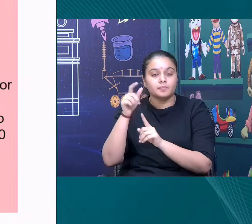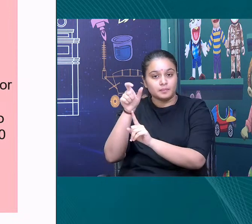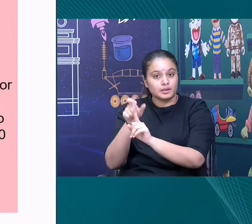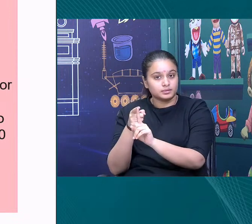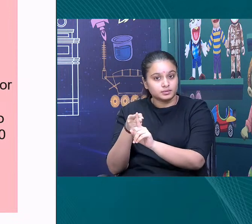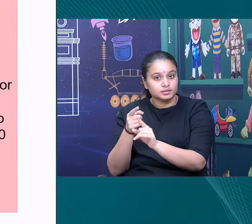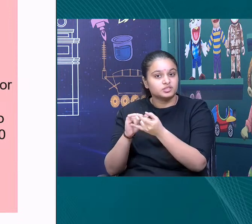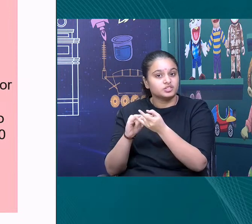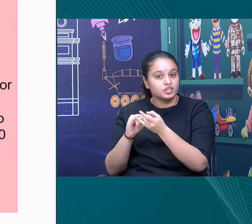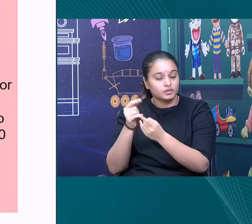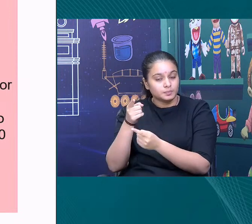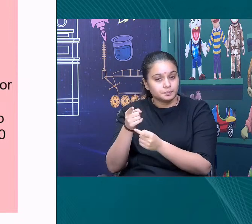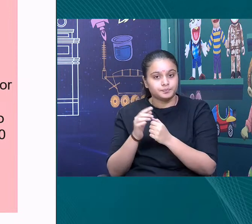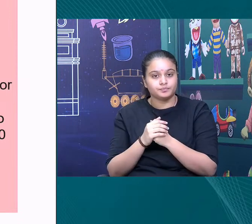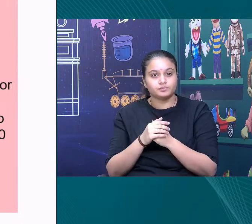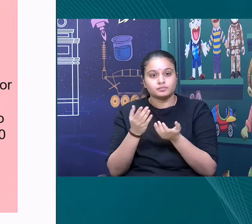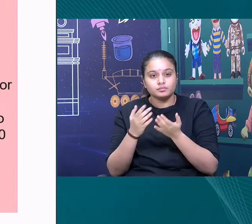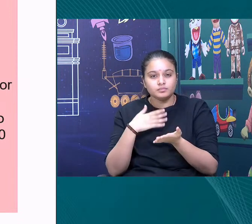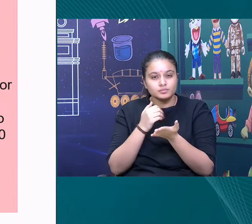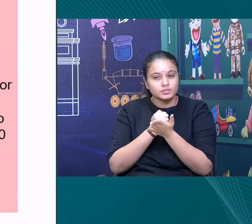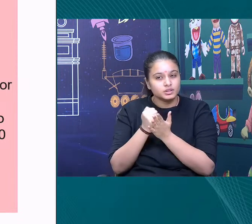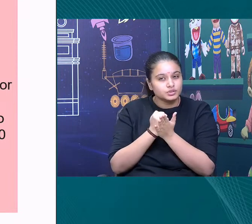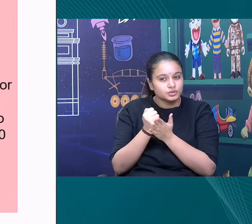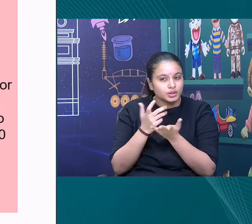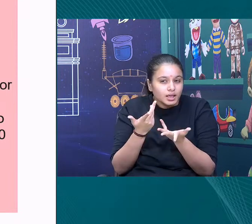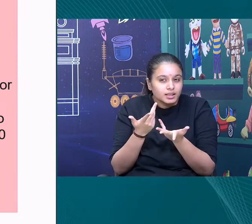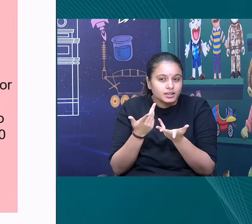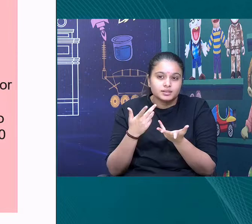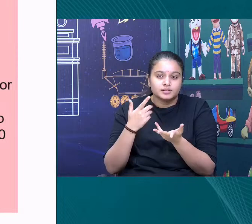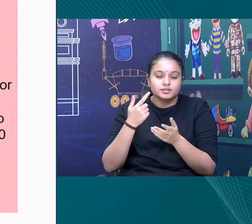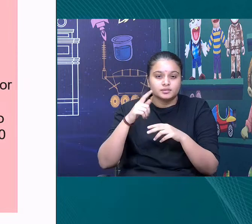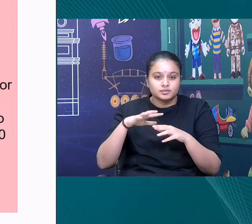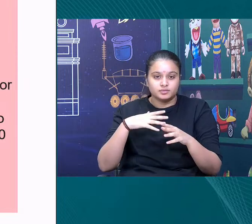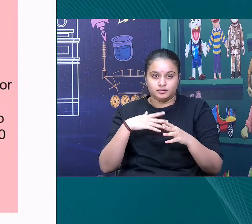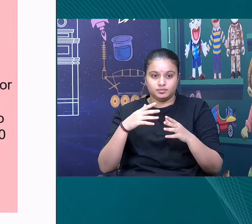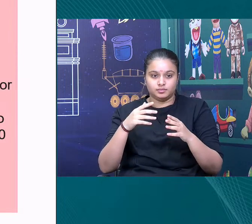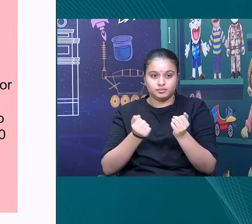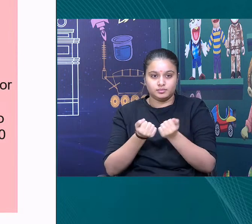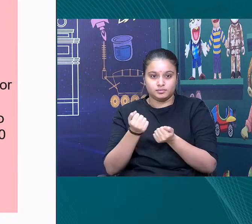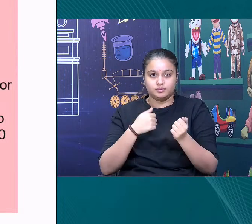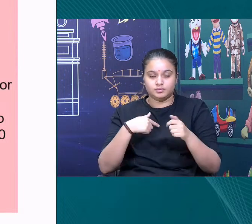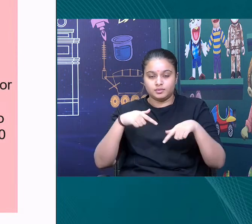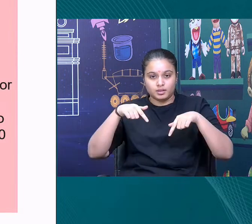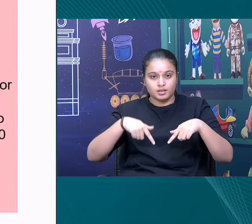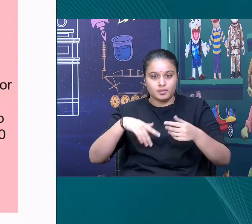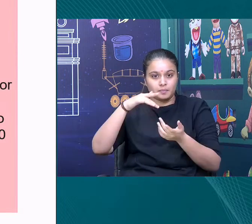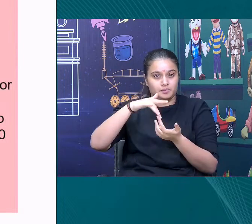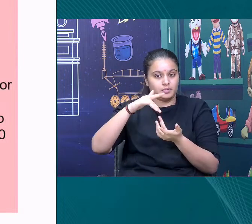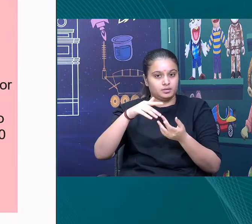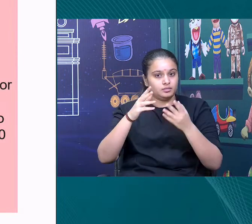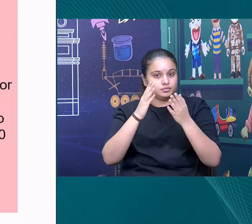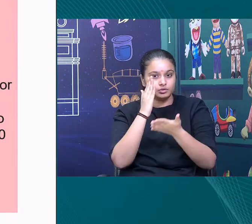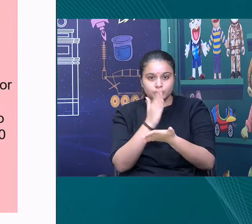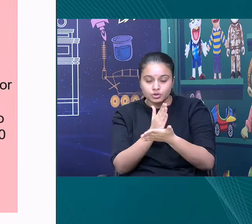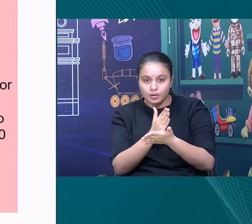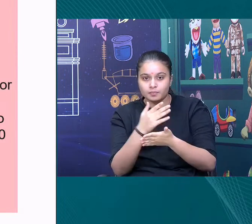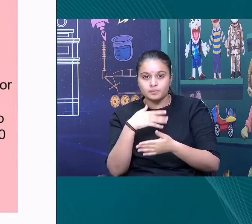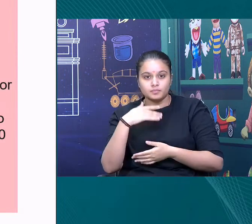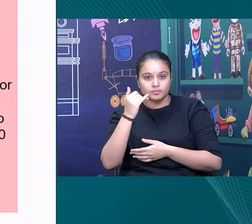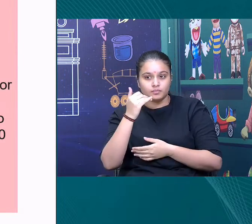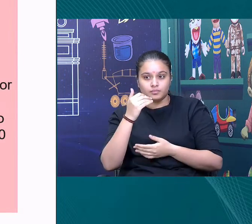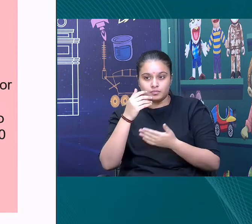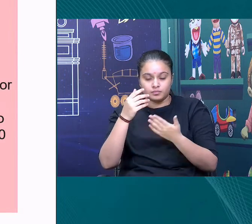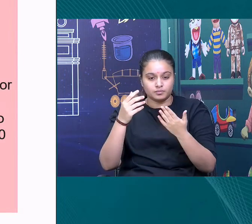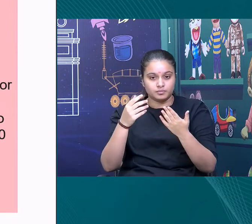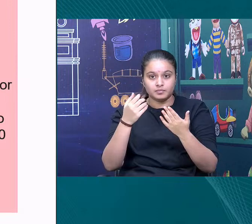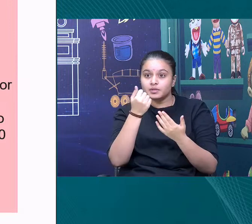person. So he thought that he may try his luck, and he immediately left his tour in the middle and gave a call, found out the number